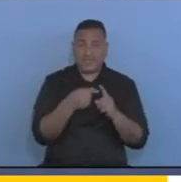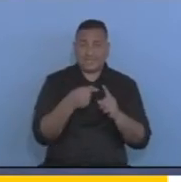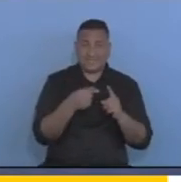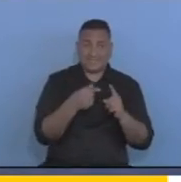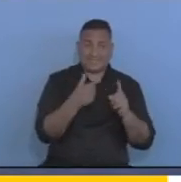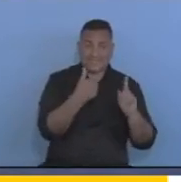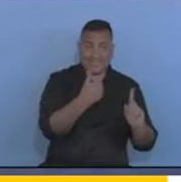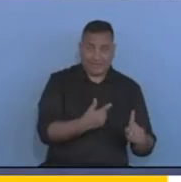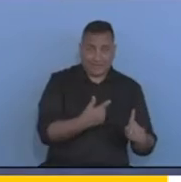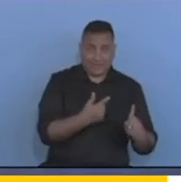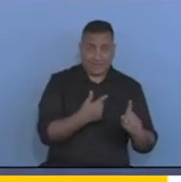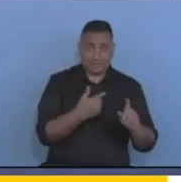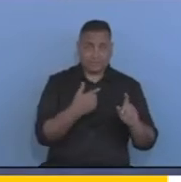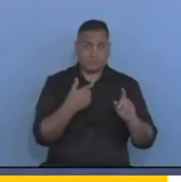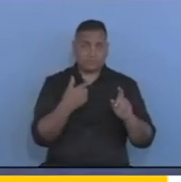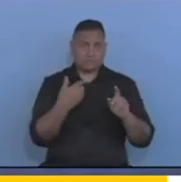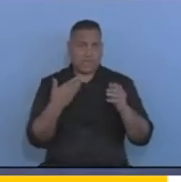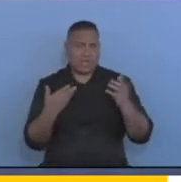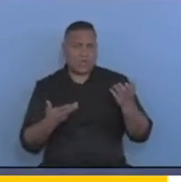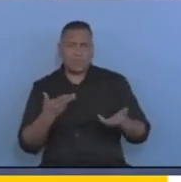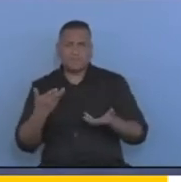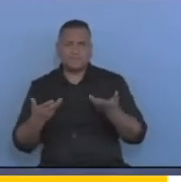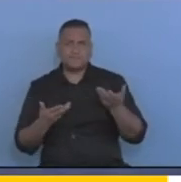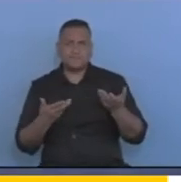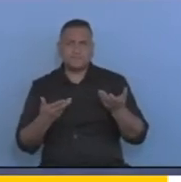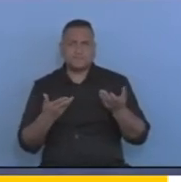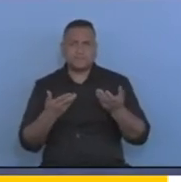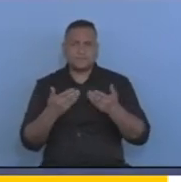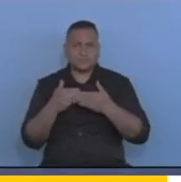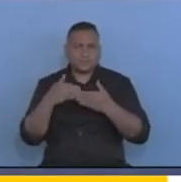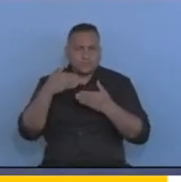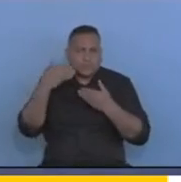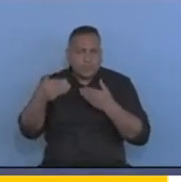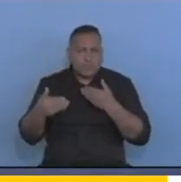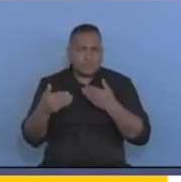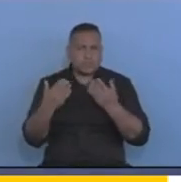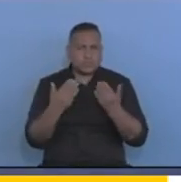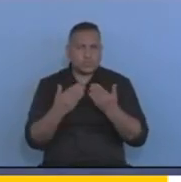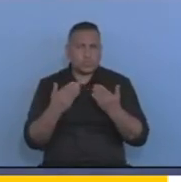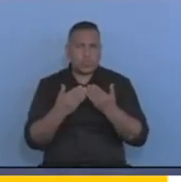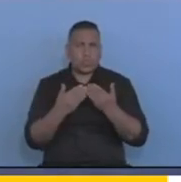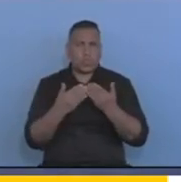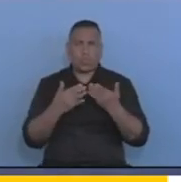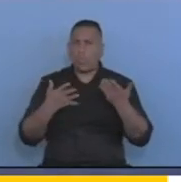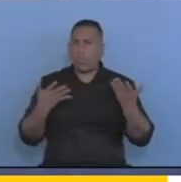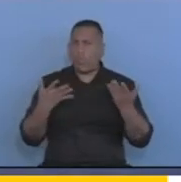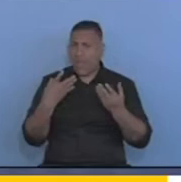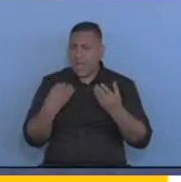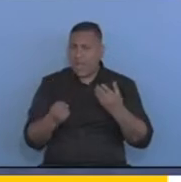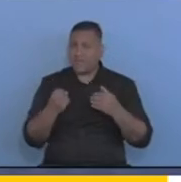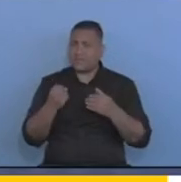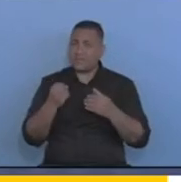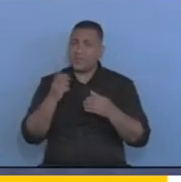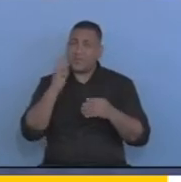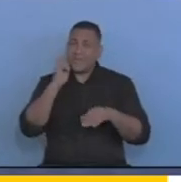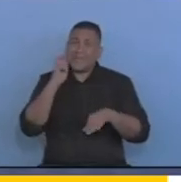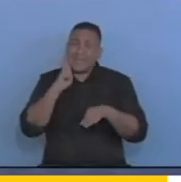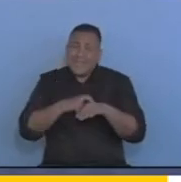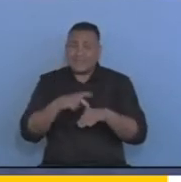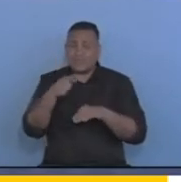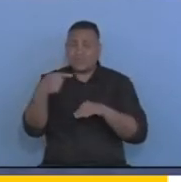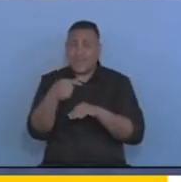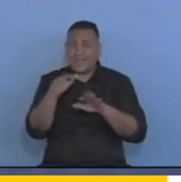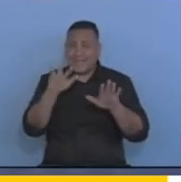qualification are we looking at here, as far as schooling is concerned? So ideally, you're grade 9. And then your certified ID and